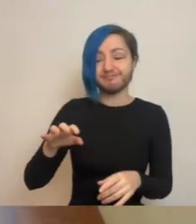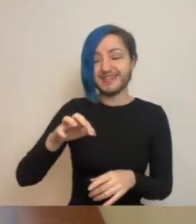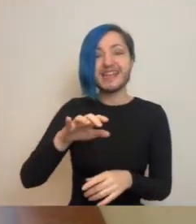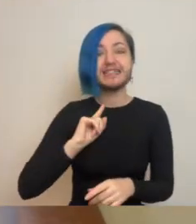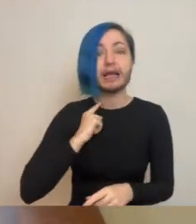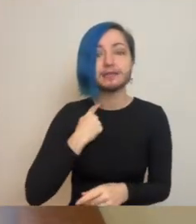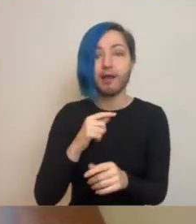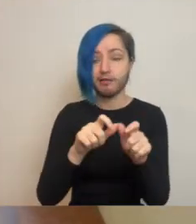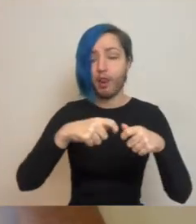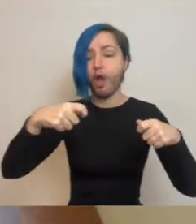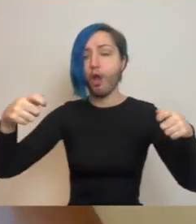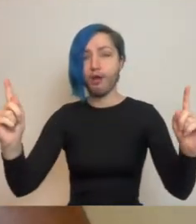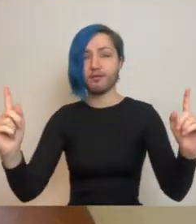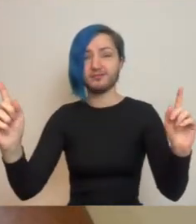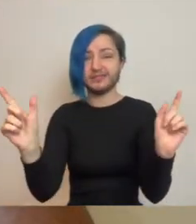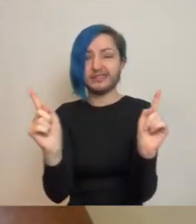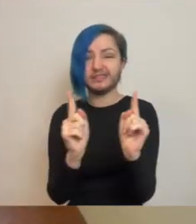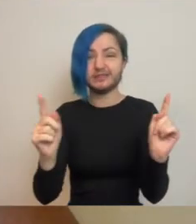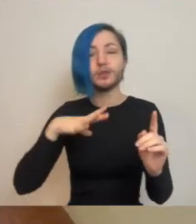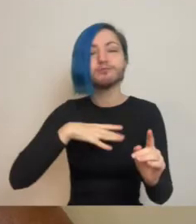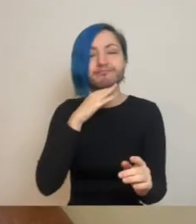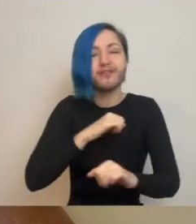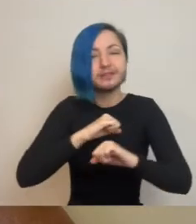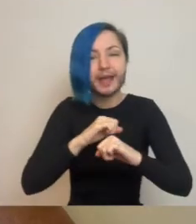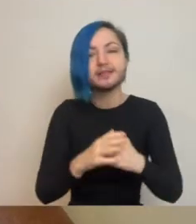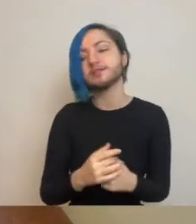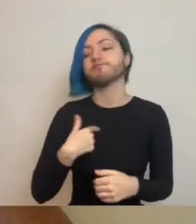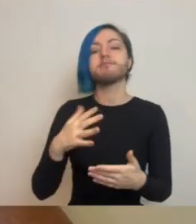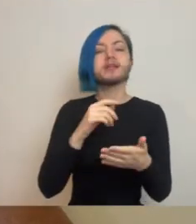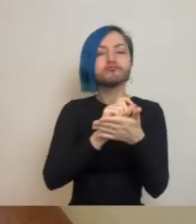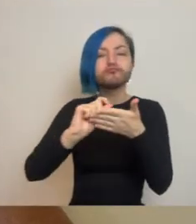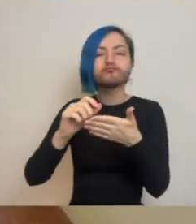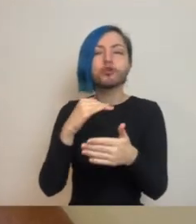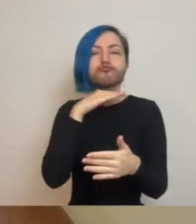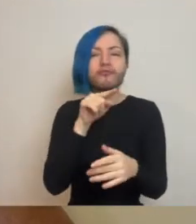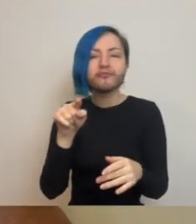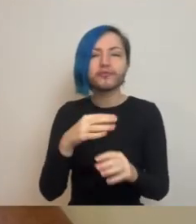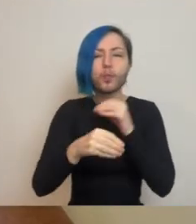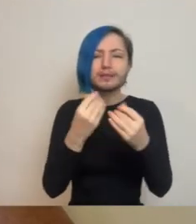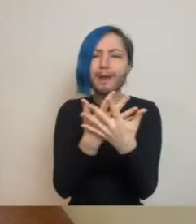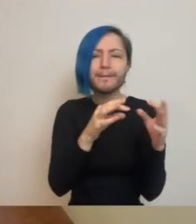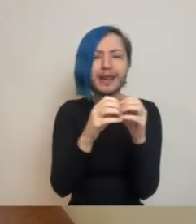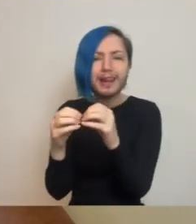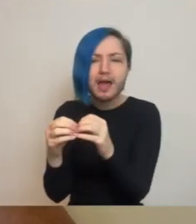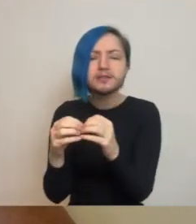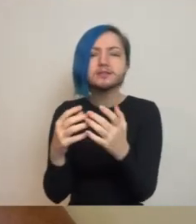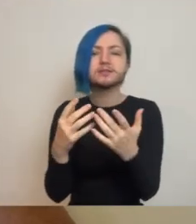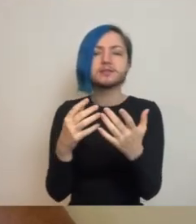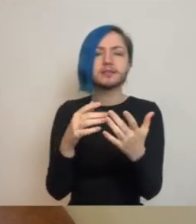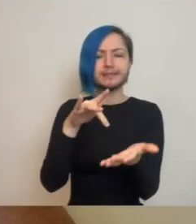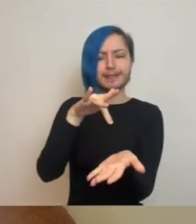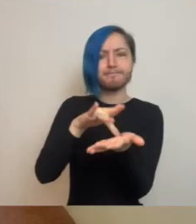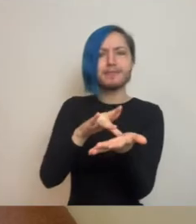insecticide. So you can see here I've written it out rough. I've worked out how many letters there are, I've